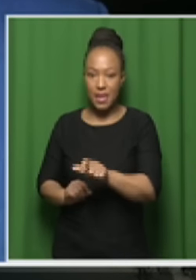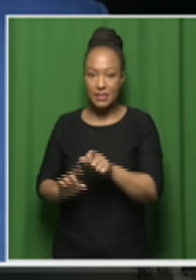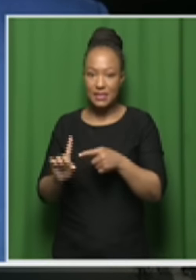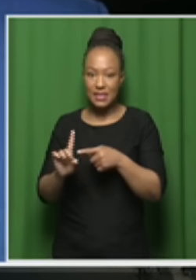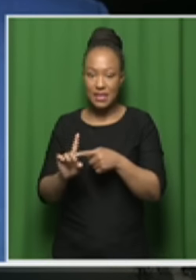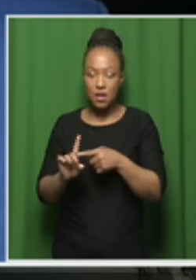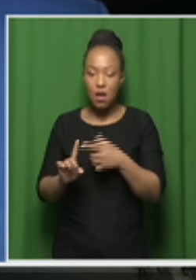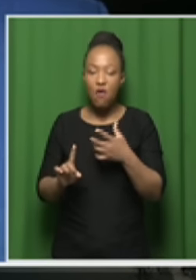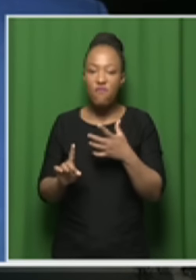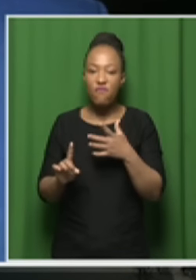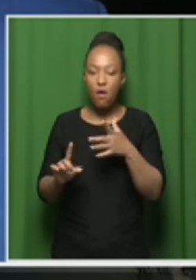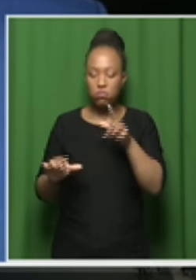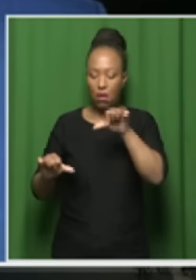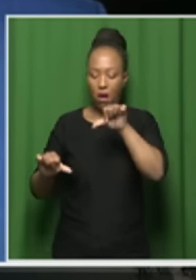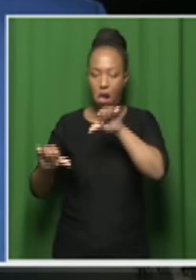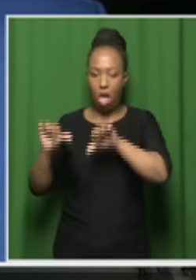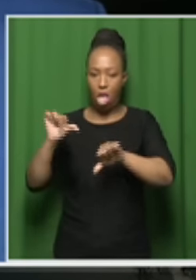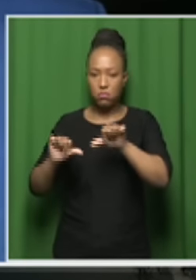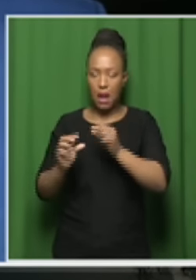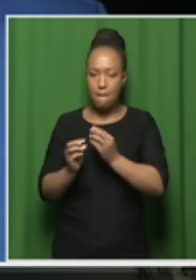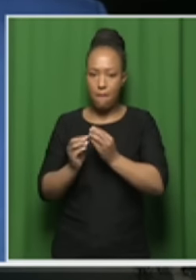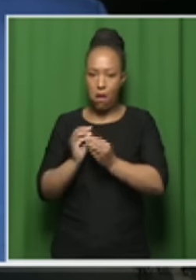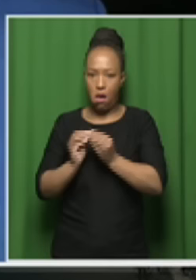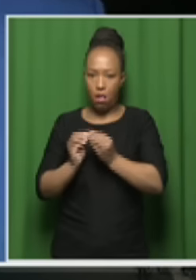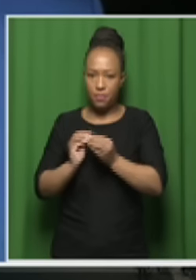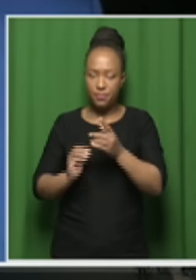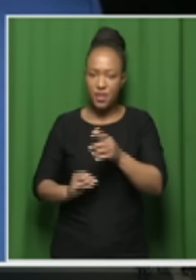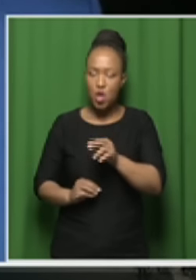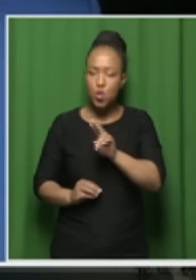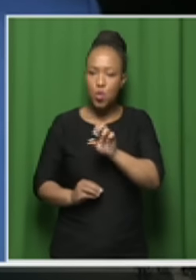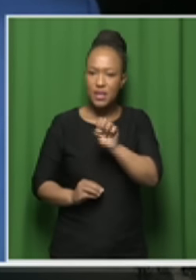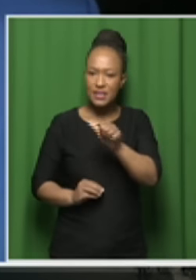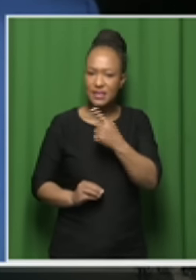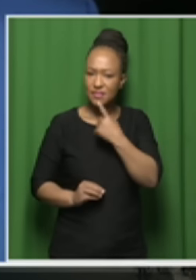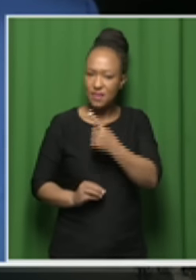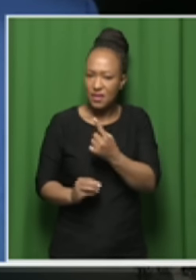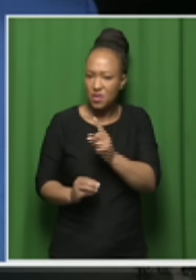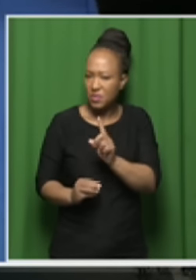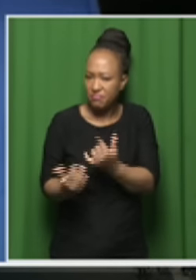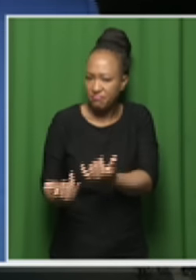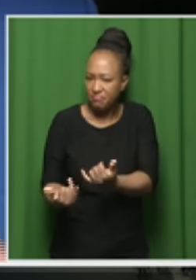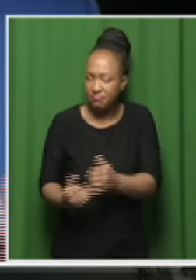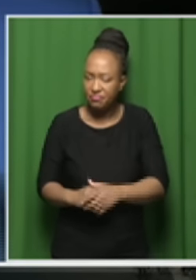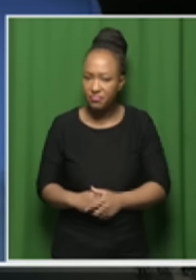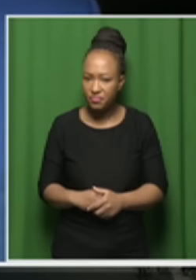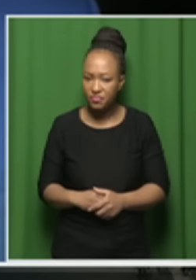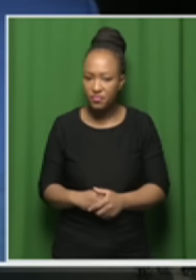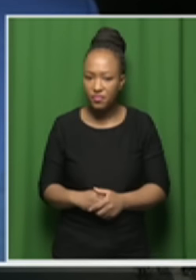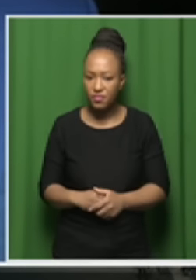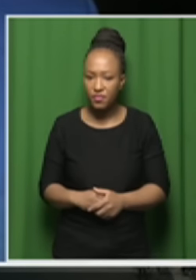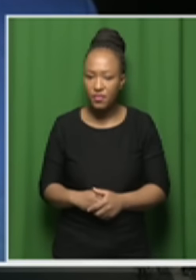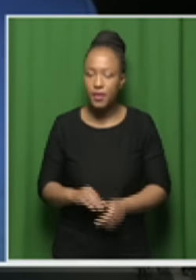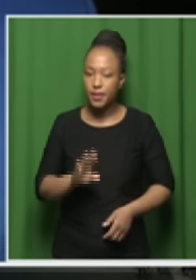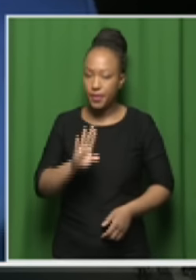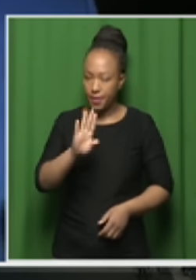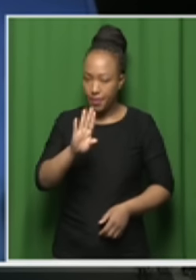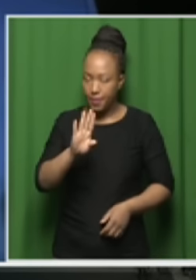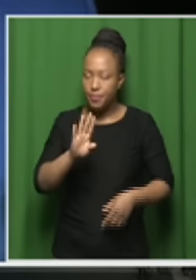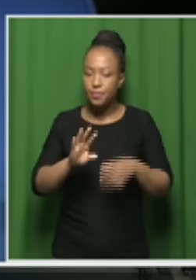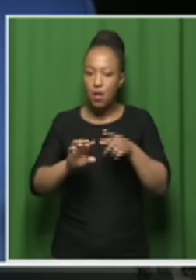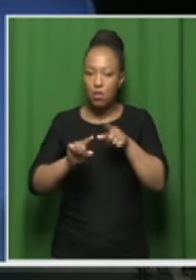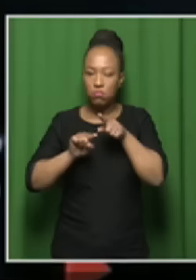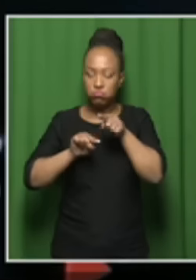nuclear capabilities within Iran. What is the US saying about this at the moment? So let's kind of just take a step back, Leanne, and sort of